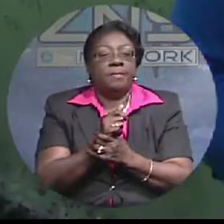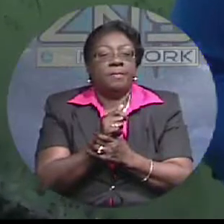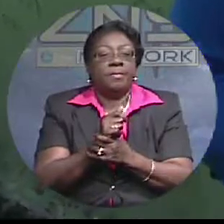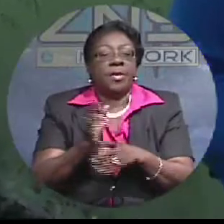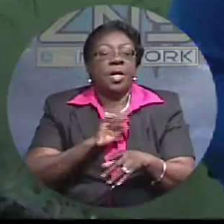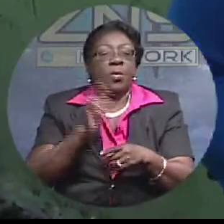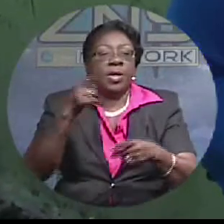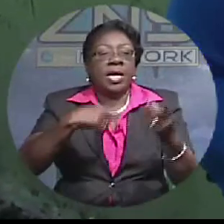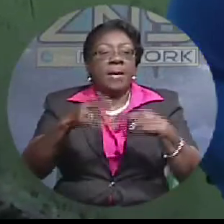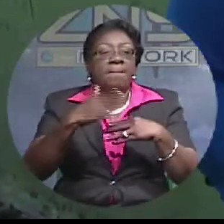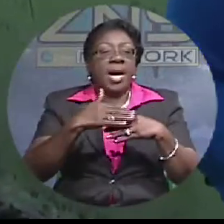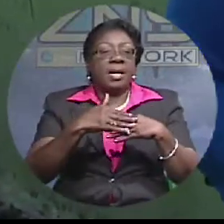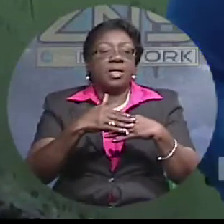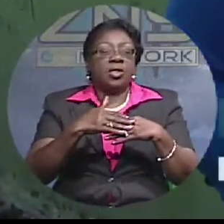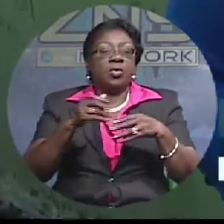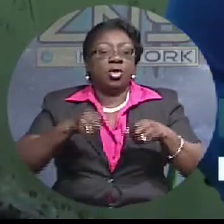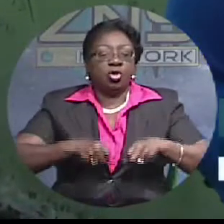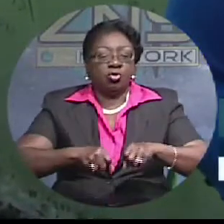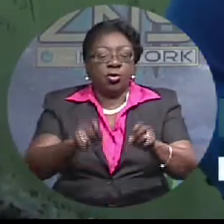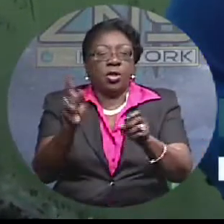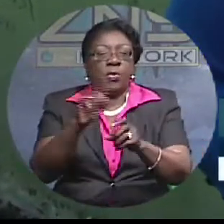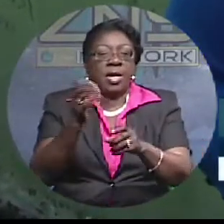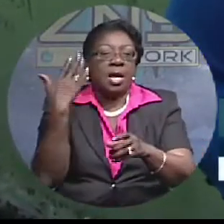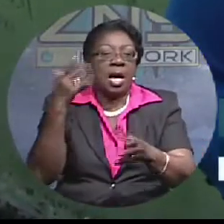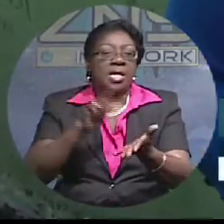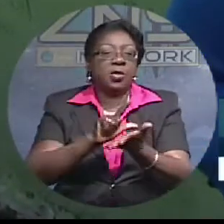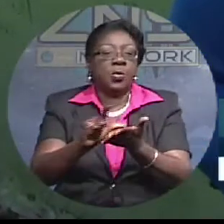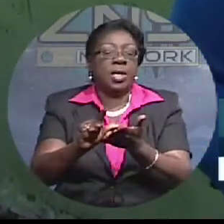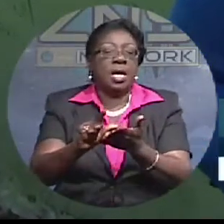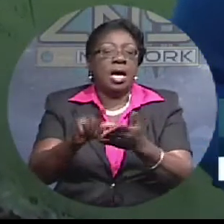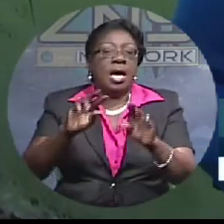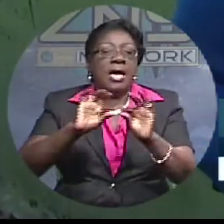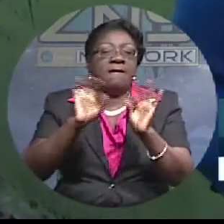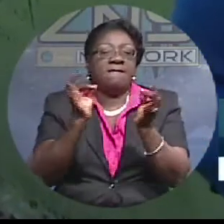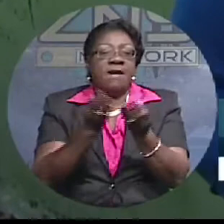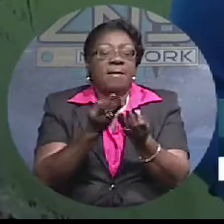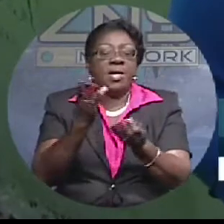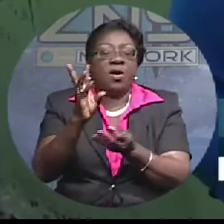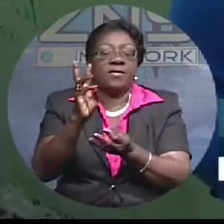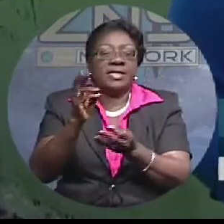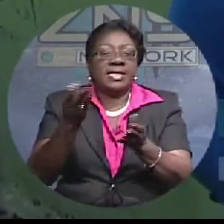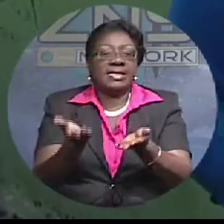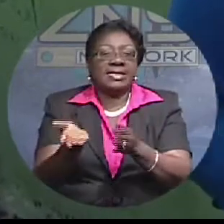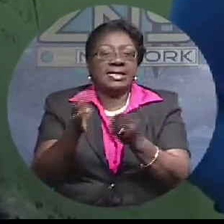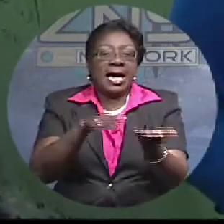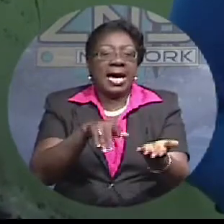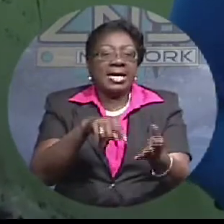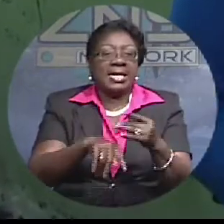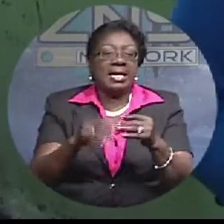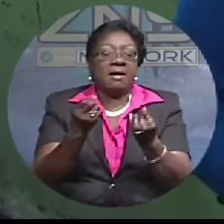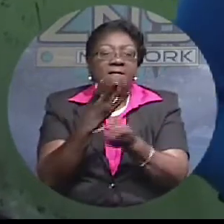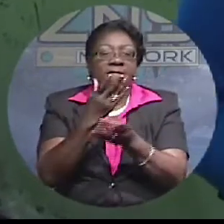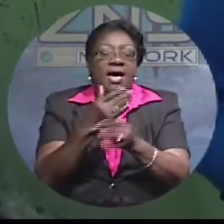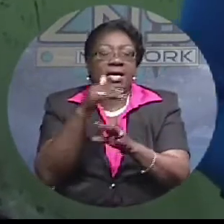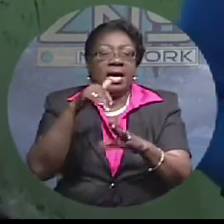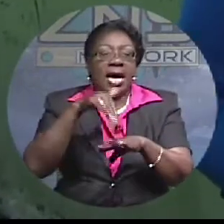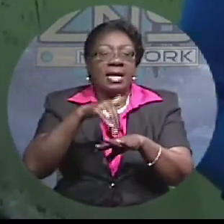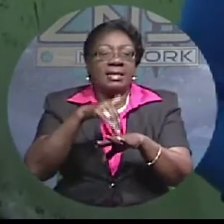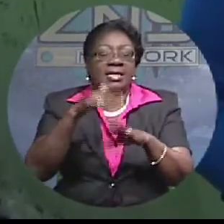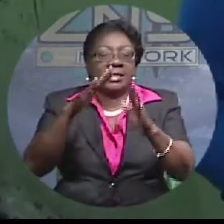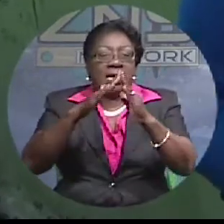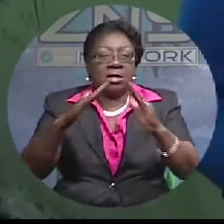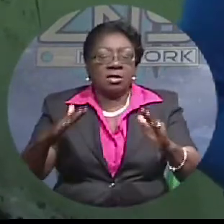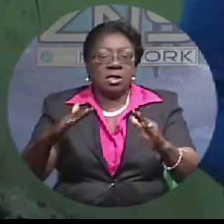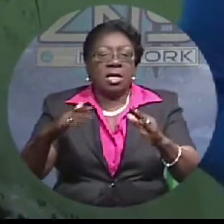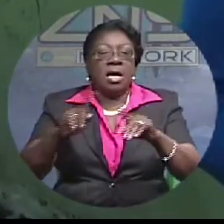We return to Homestead Street, where last week a family of six died in a fire at this house. But when we returned